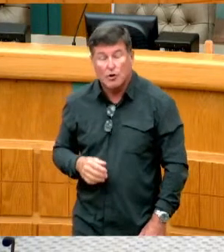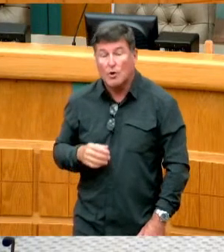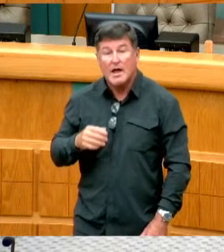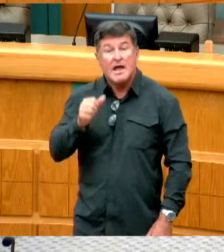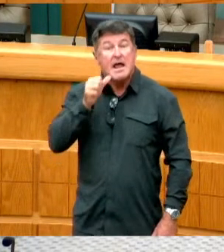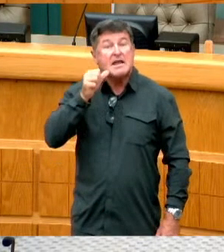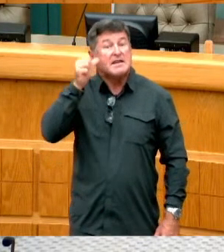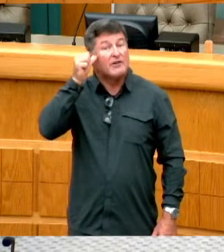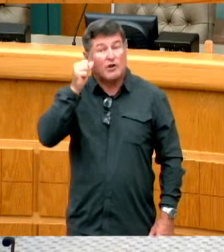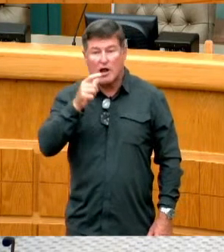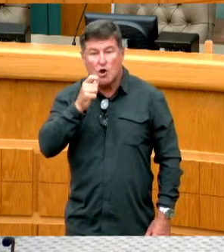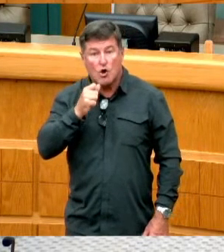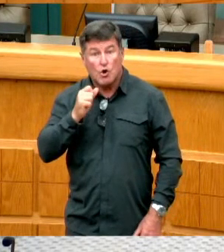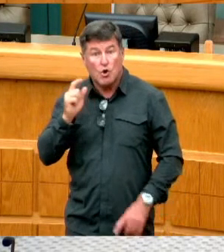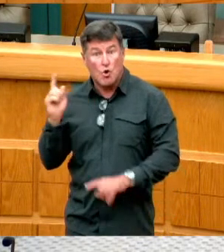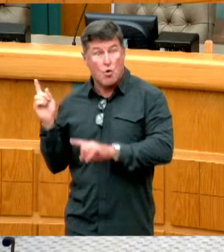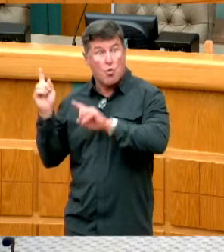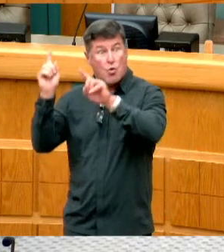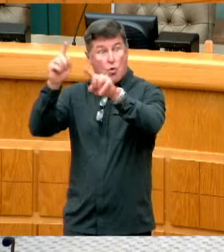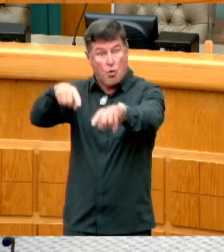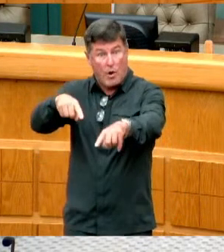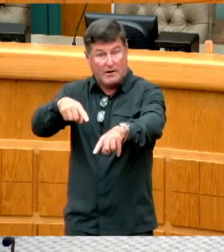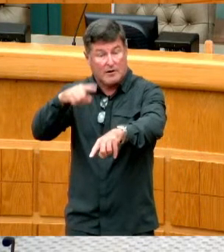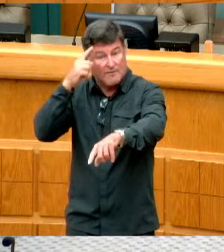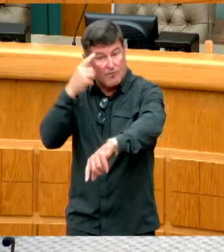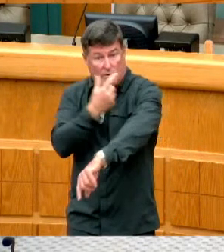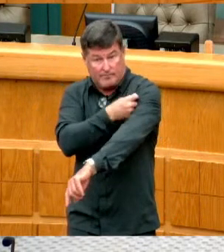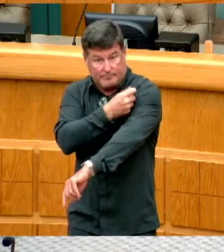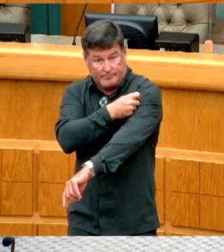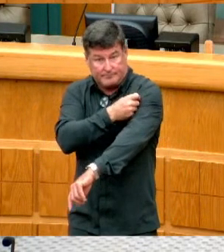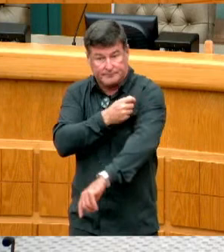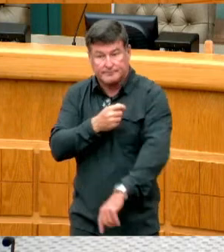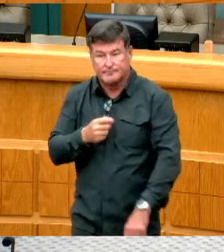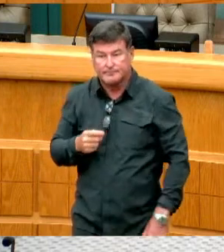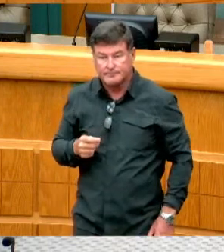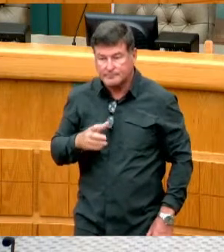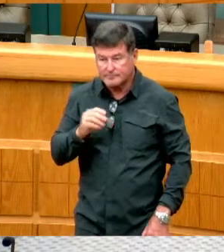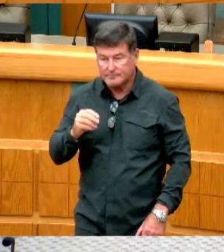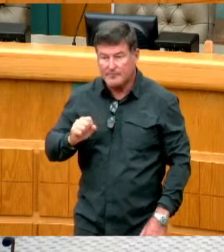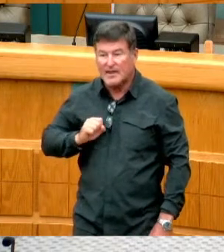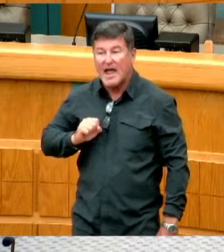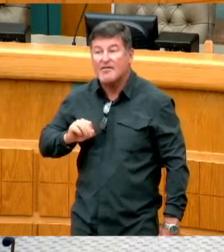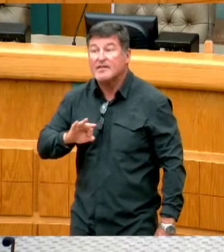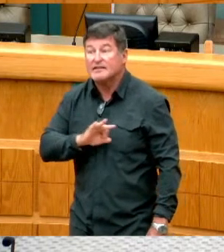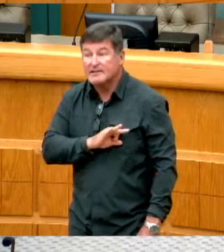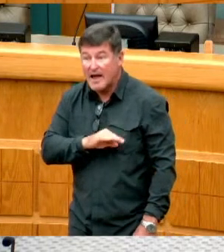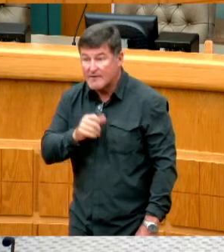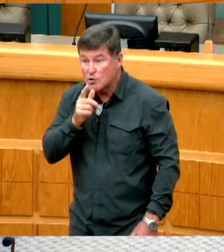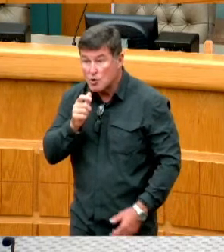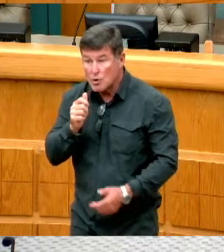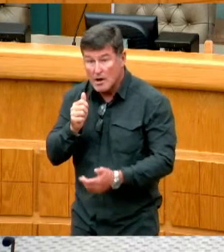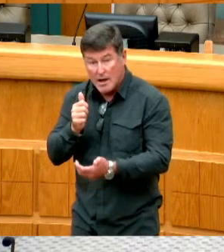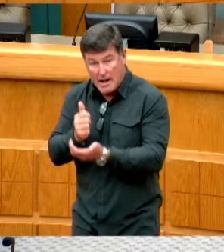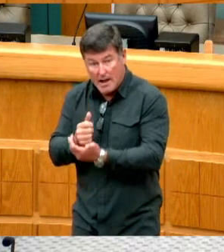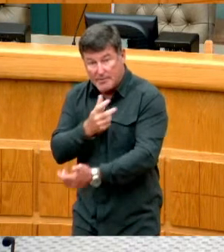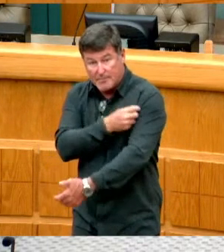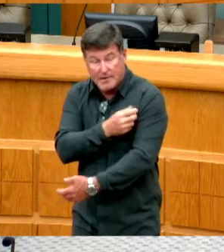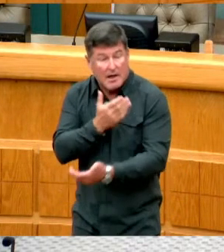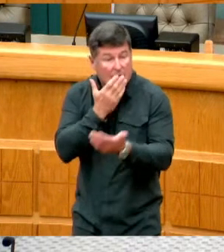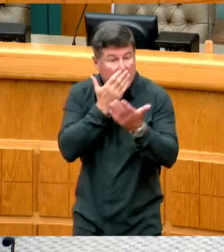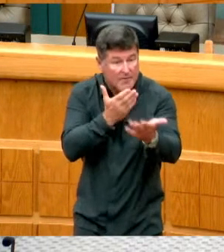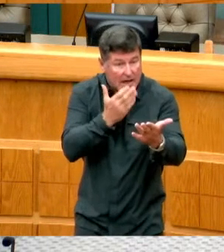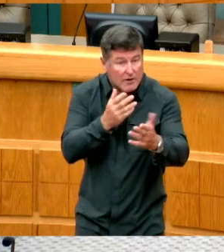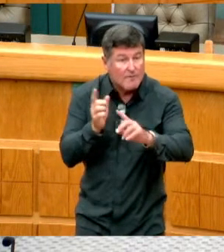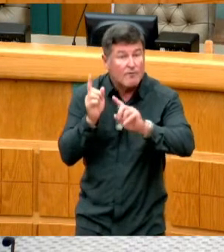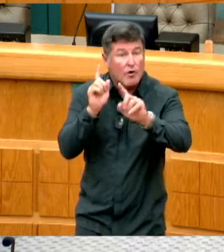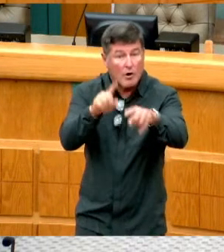lines yesterday, and let me turn to the staff that was helping those people. Thank you for